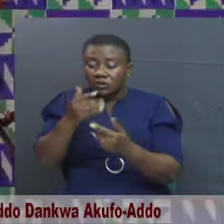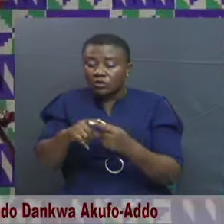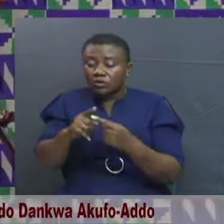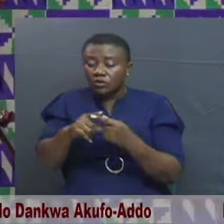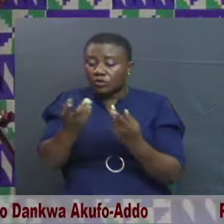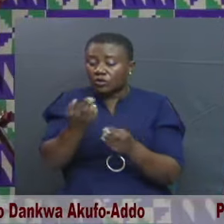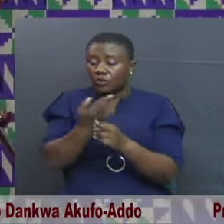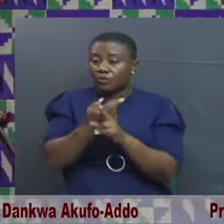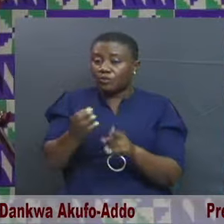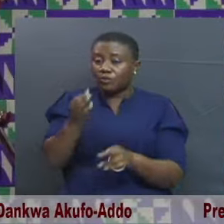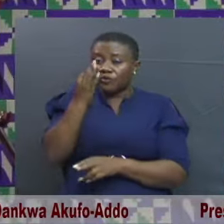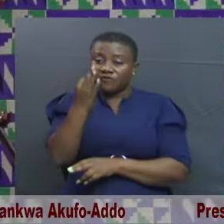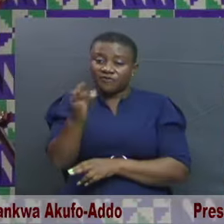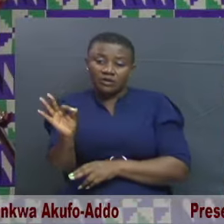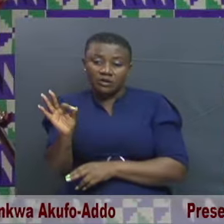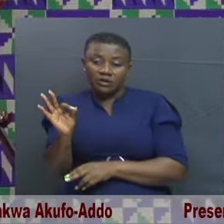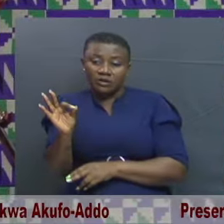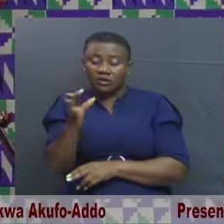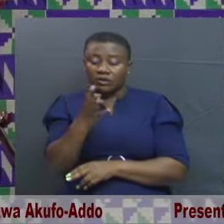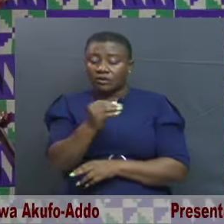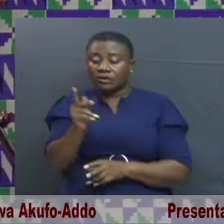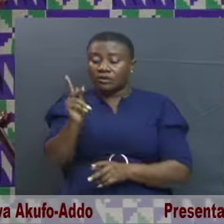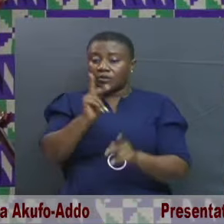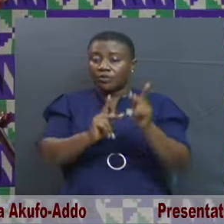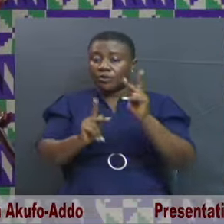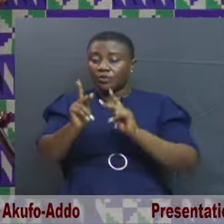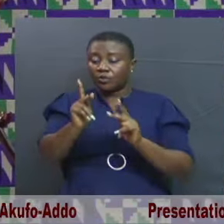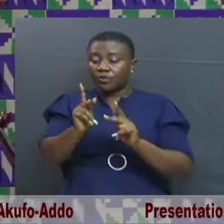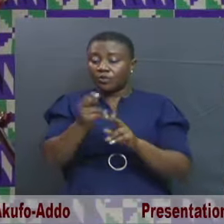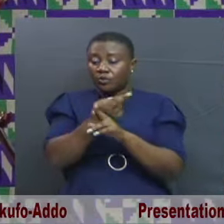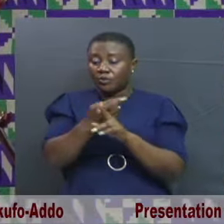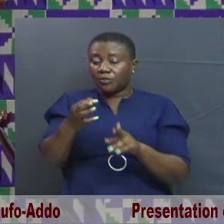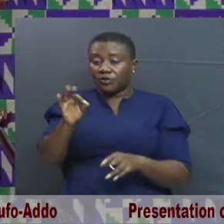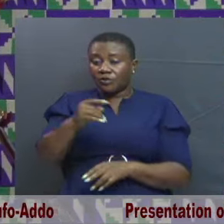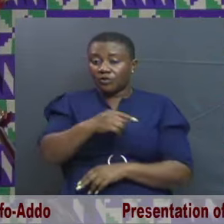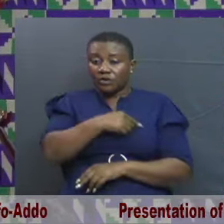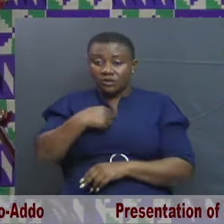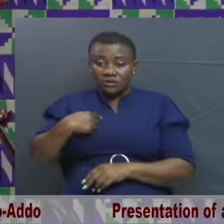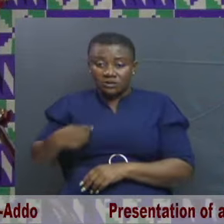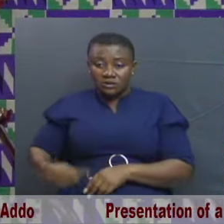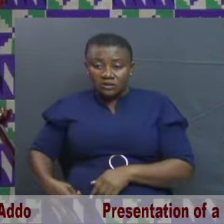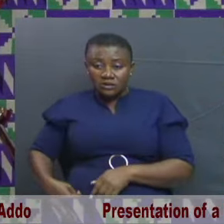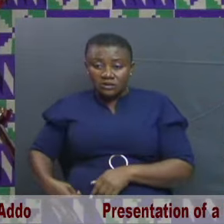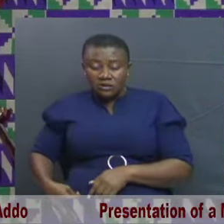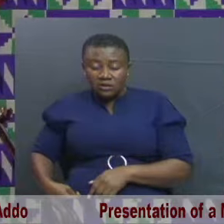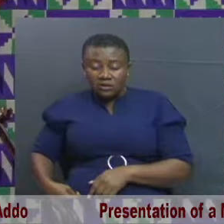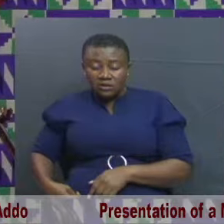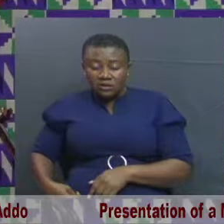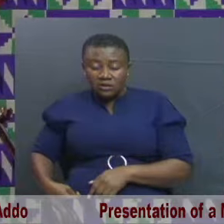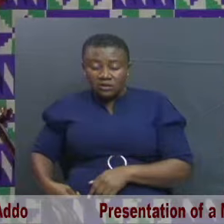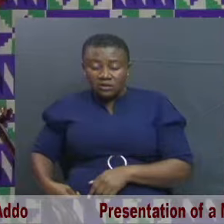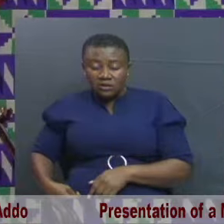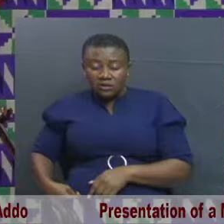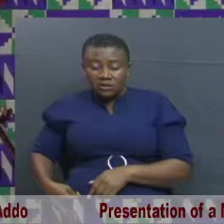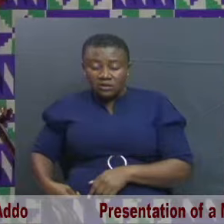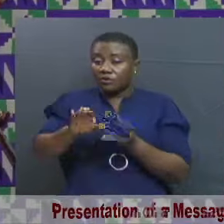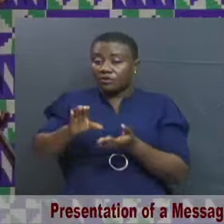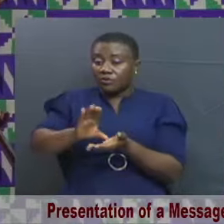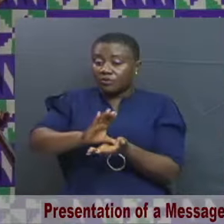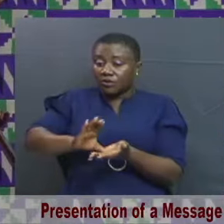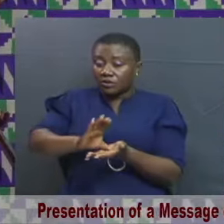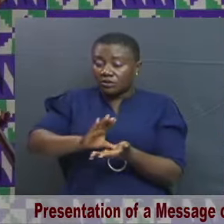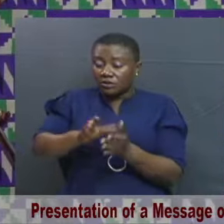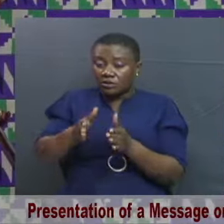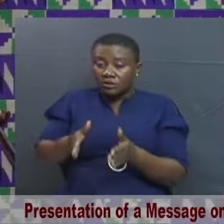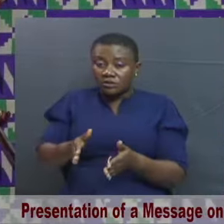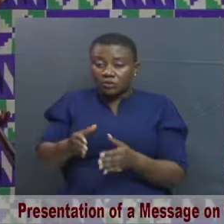France and the People's Republic of China co-chairs of the official creditors committee